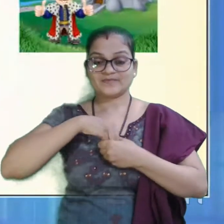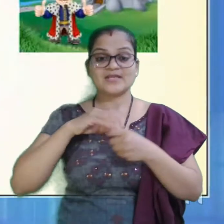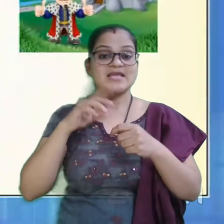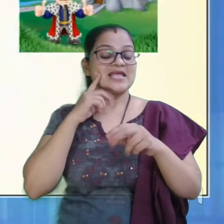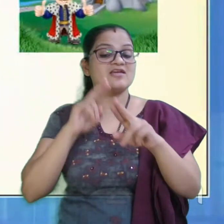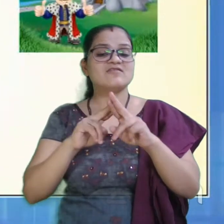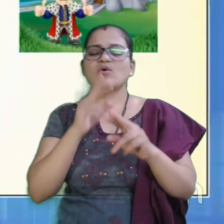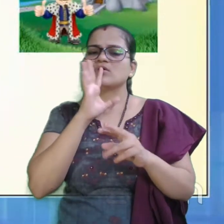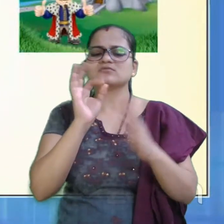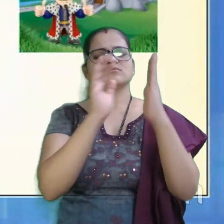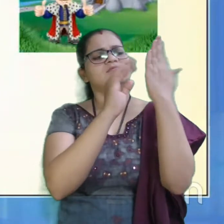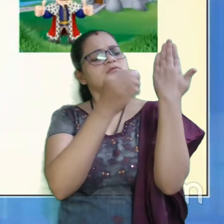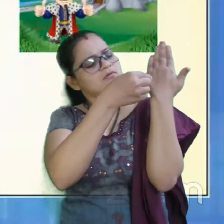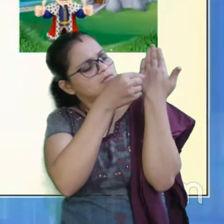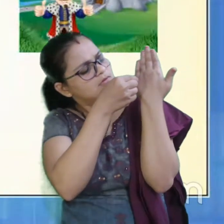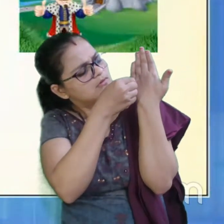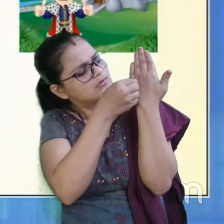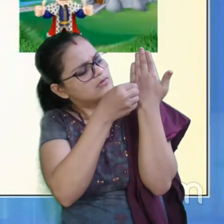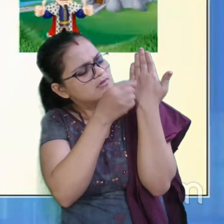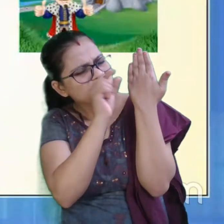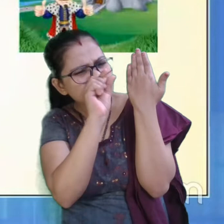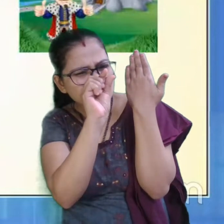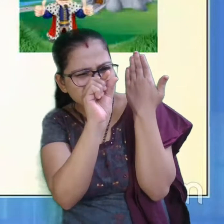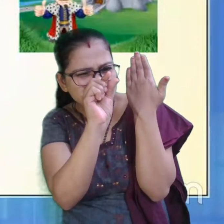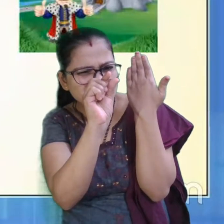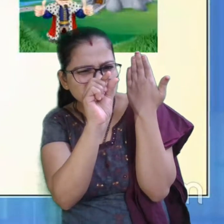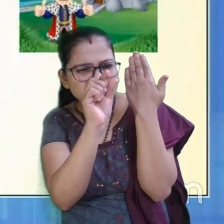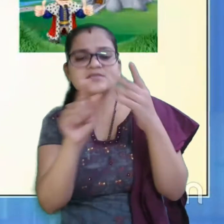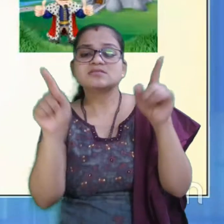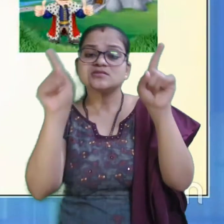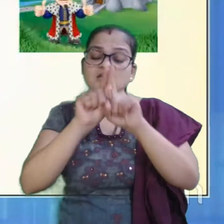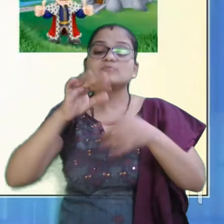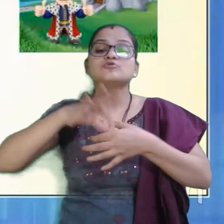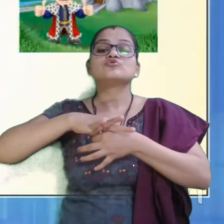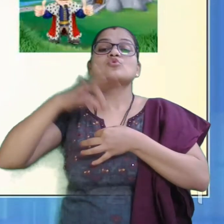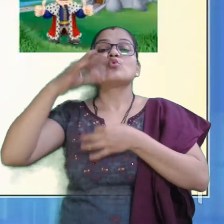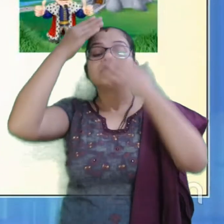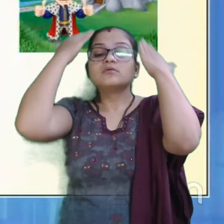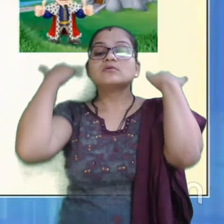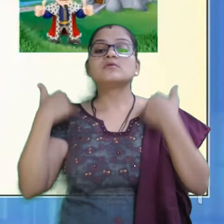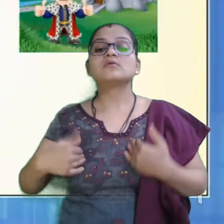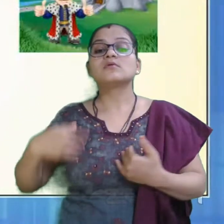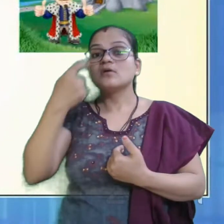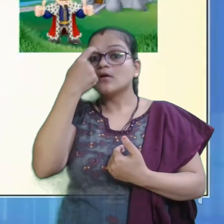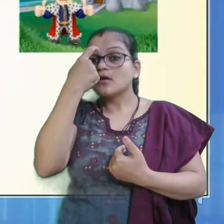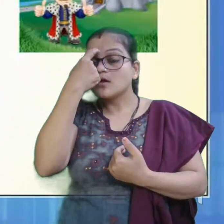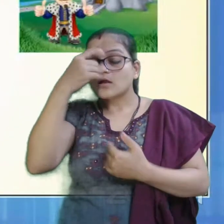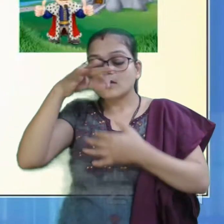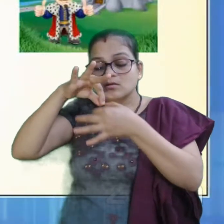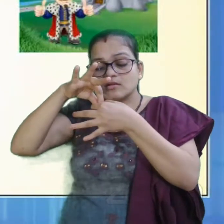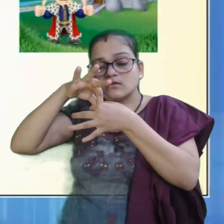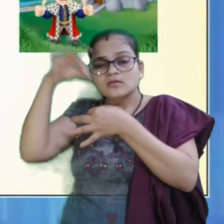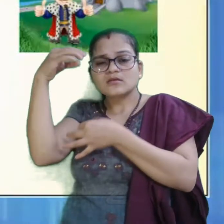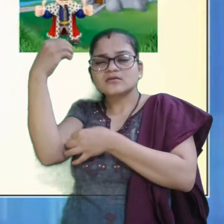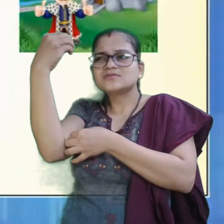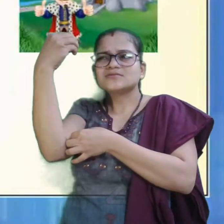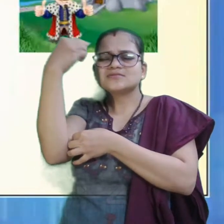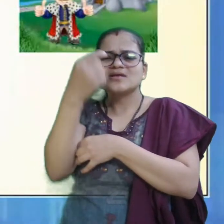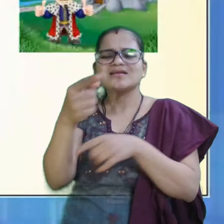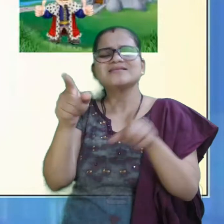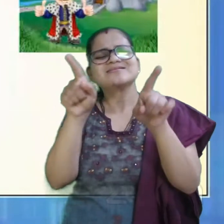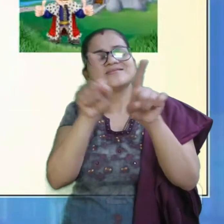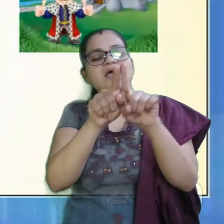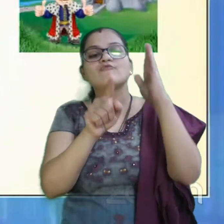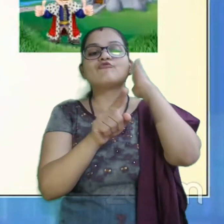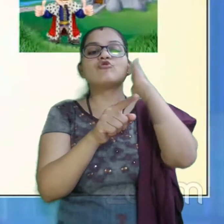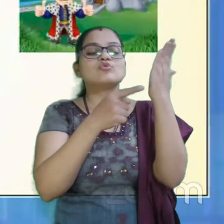being in the body, very small, a very tiny point of light which resides in the body, and it is